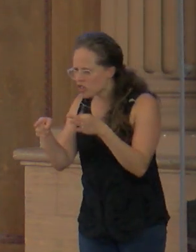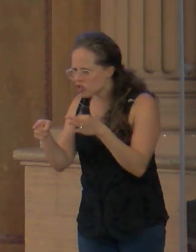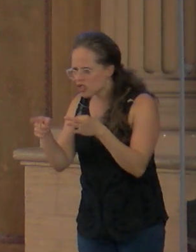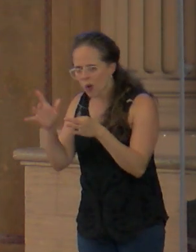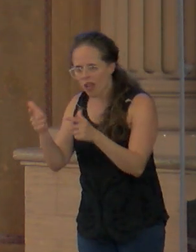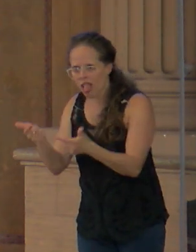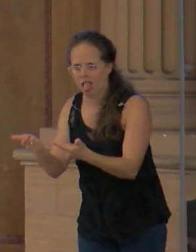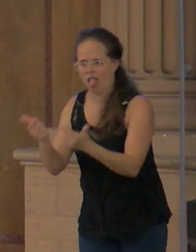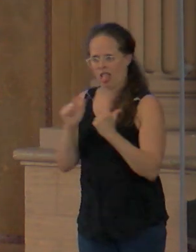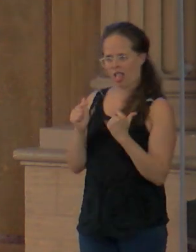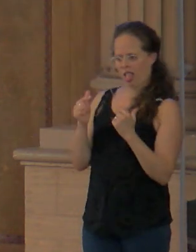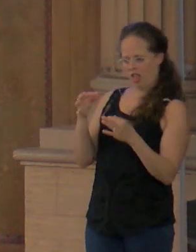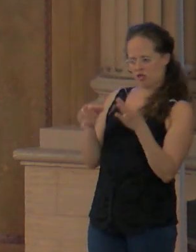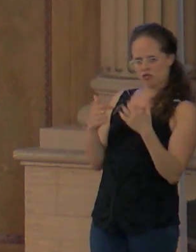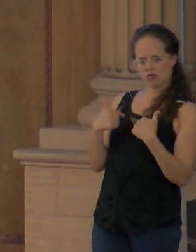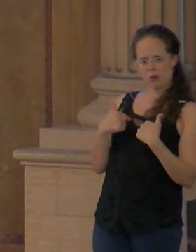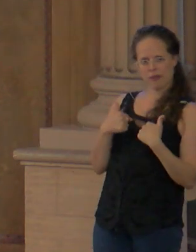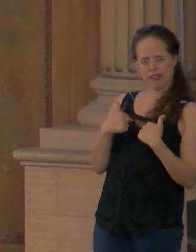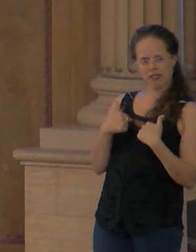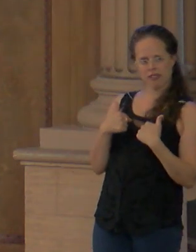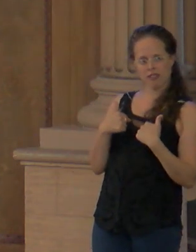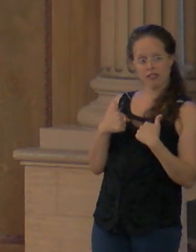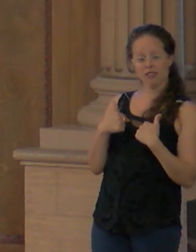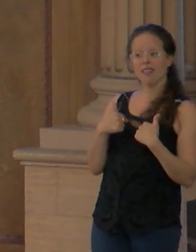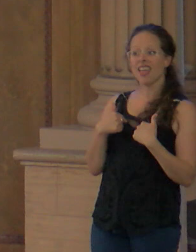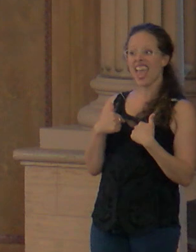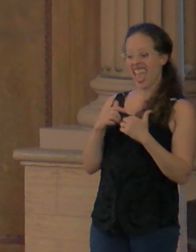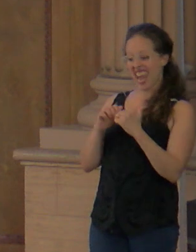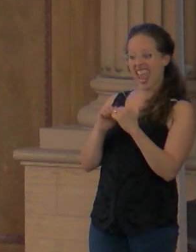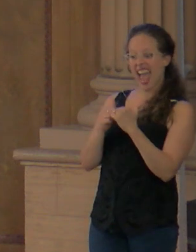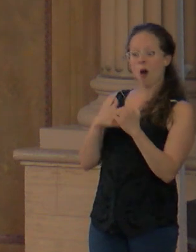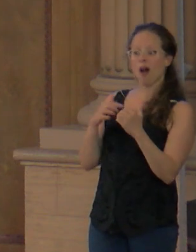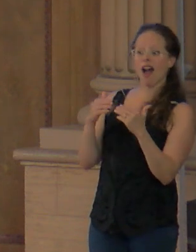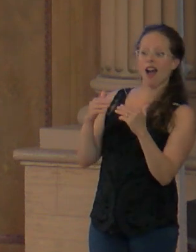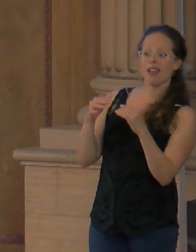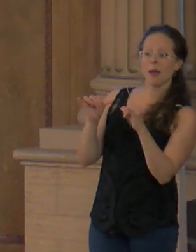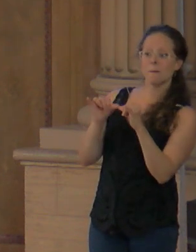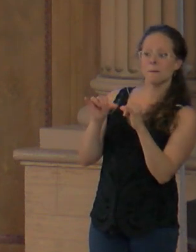judged. And with the measure you use, it'll be measured to you."